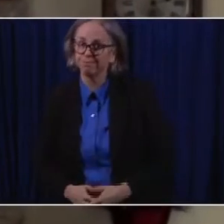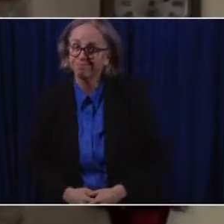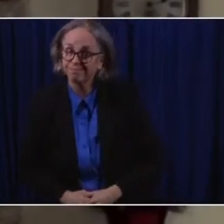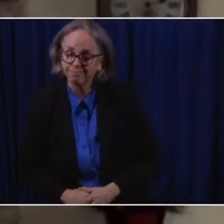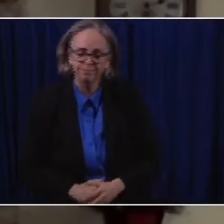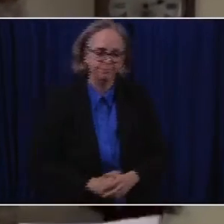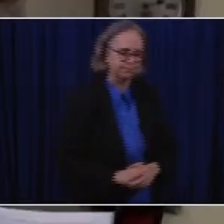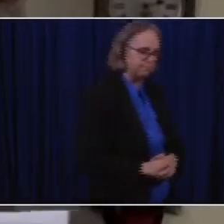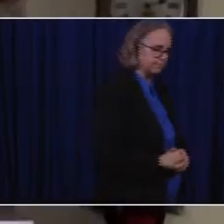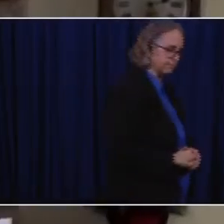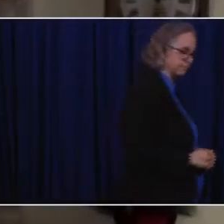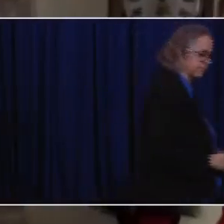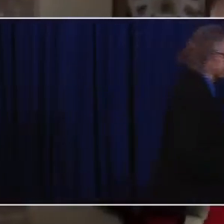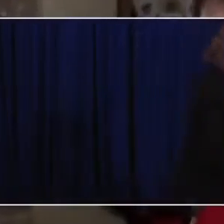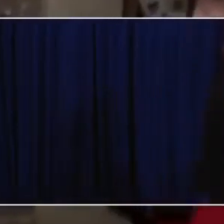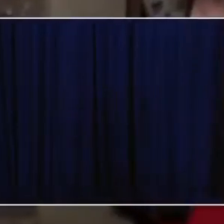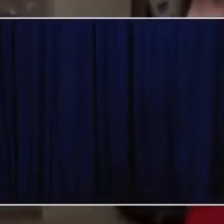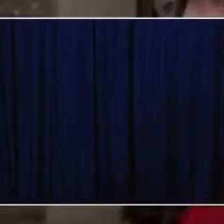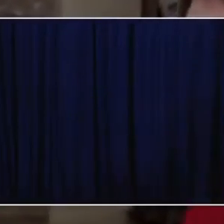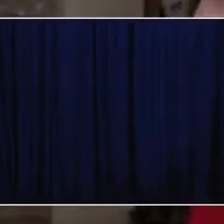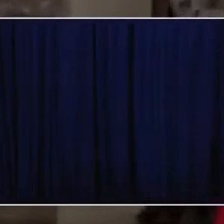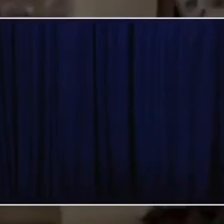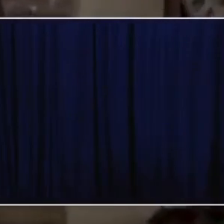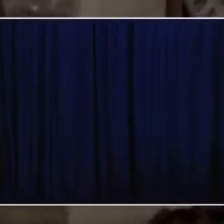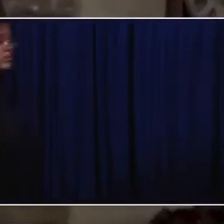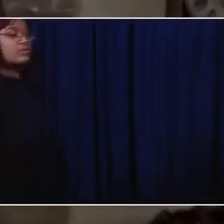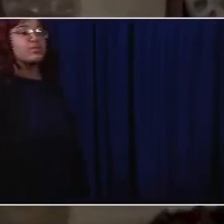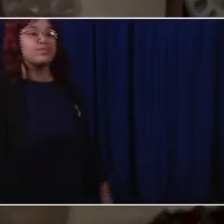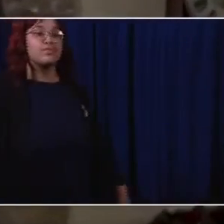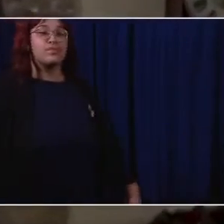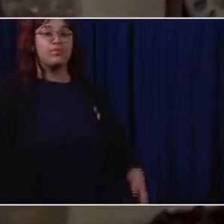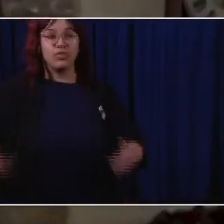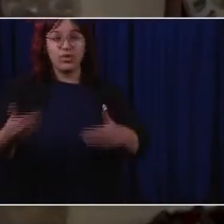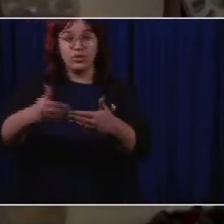Next question is from Jack Windsor at WMFD in Mansfield.